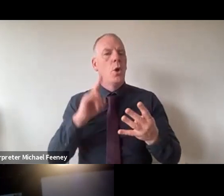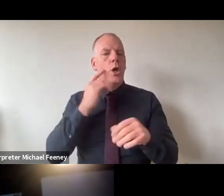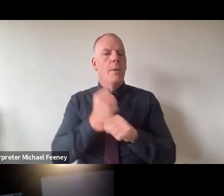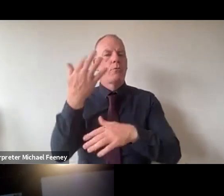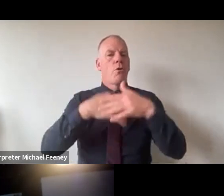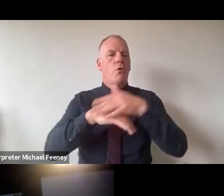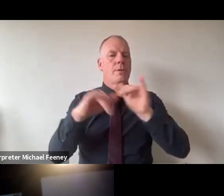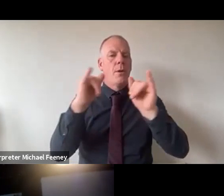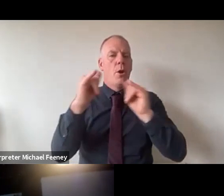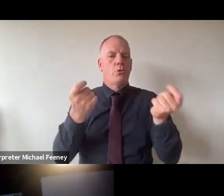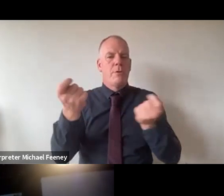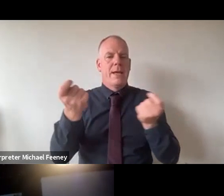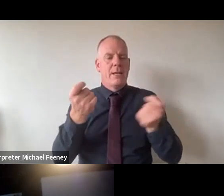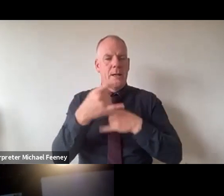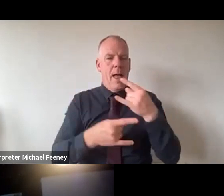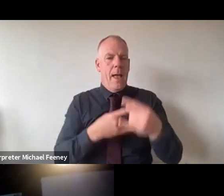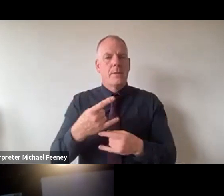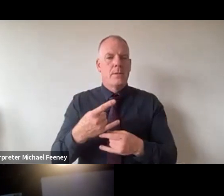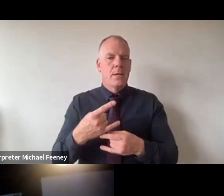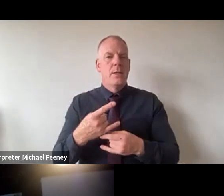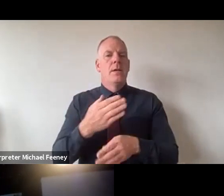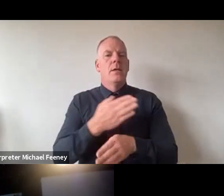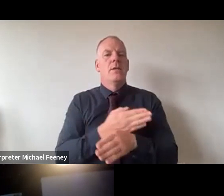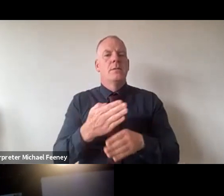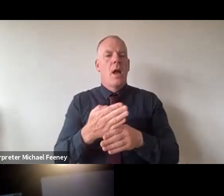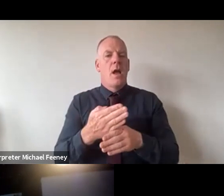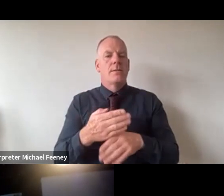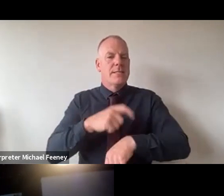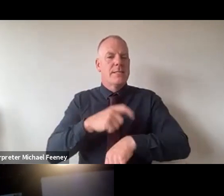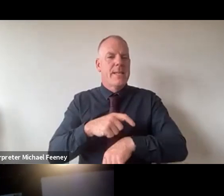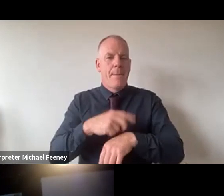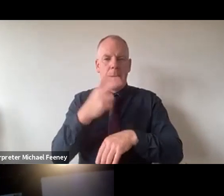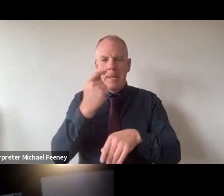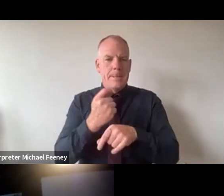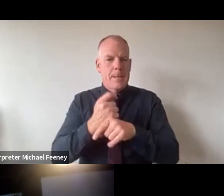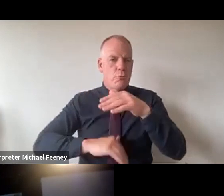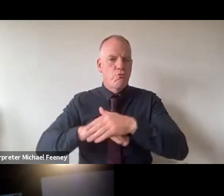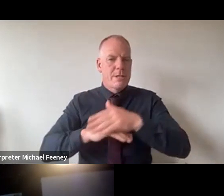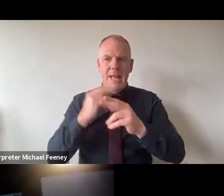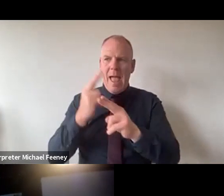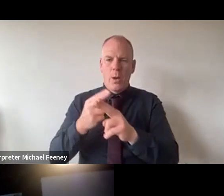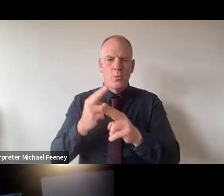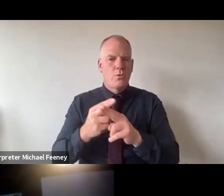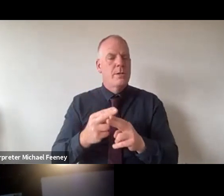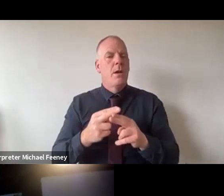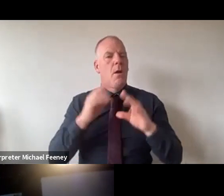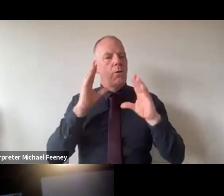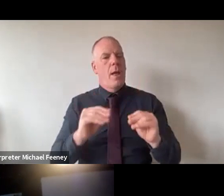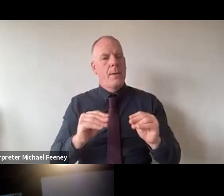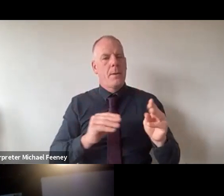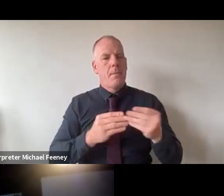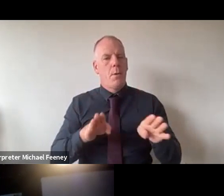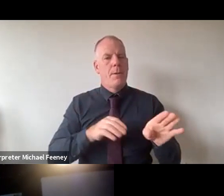government emergency regulations, for instance, introducing curfews or other similar restrictions or shutting down public